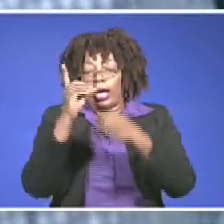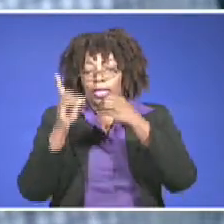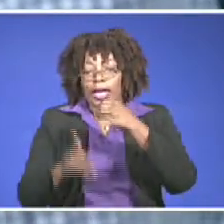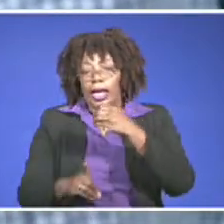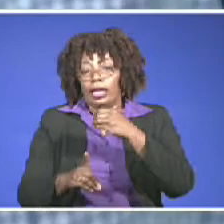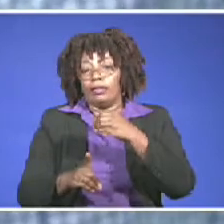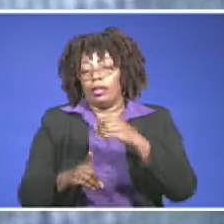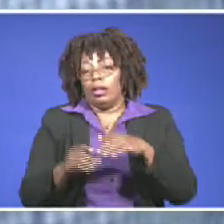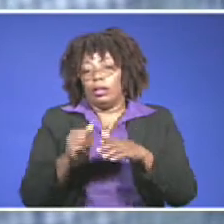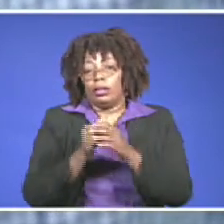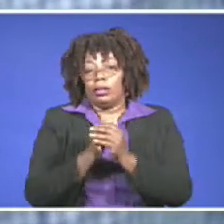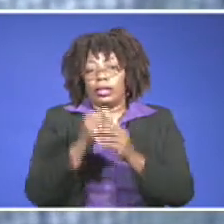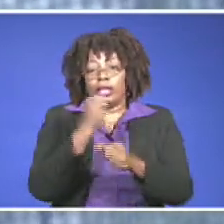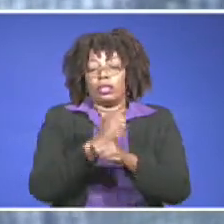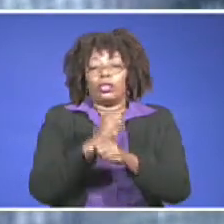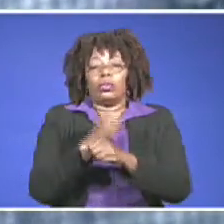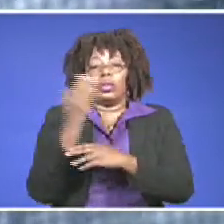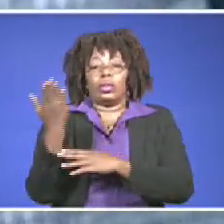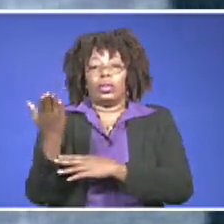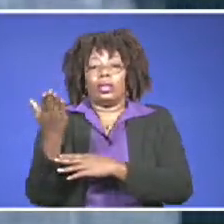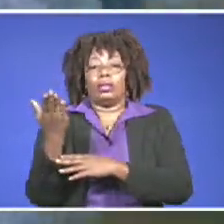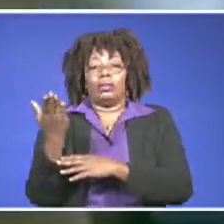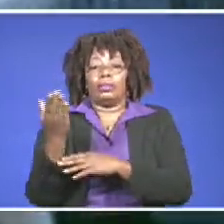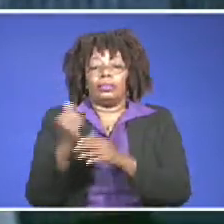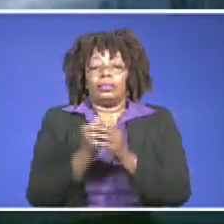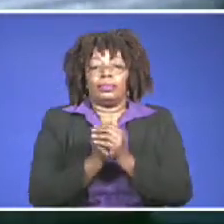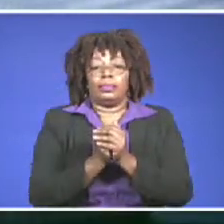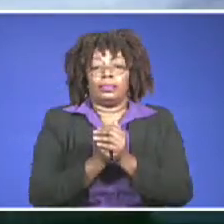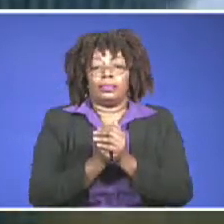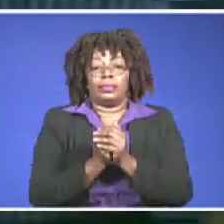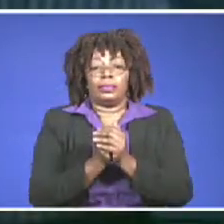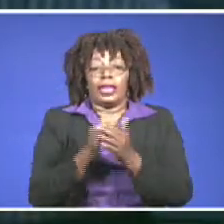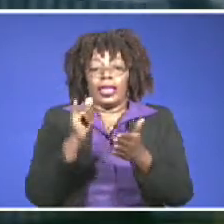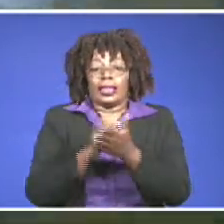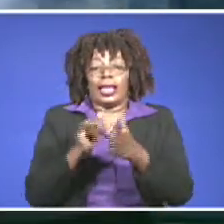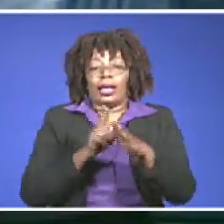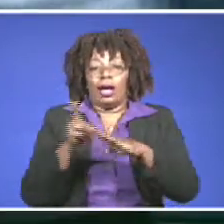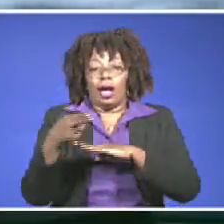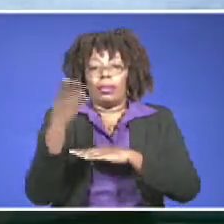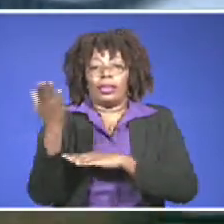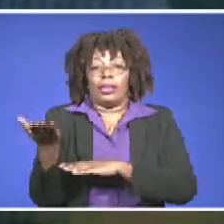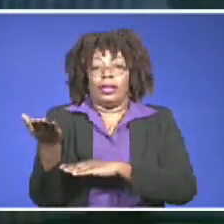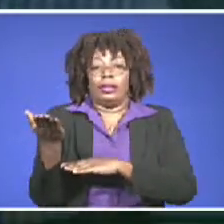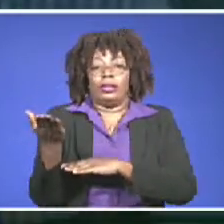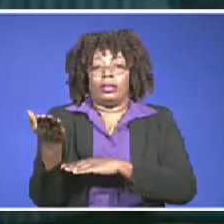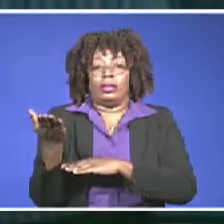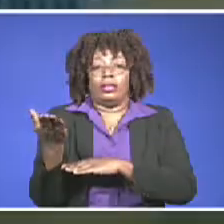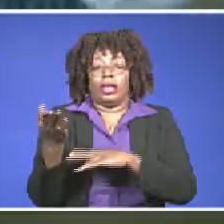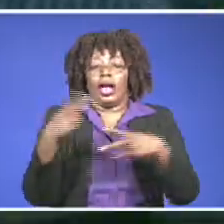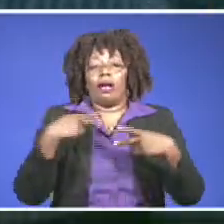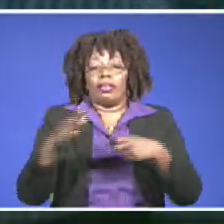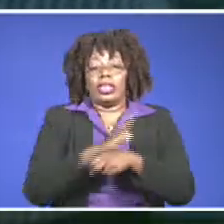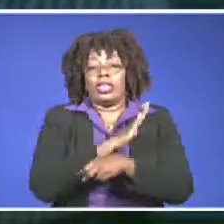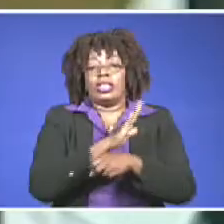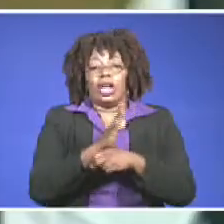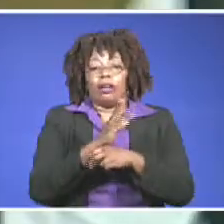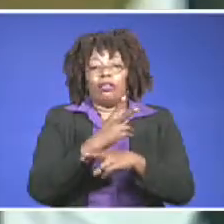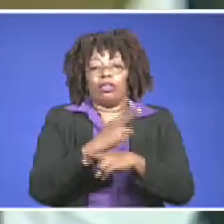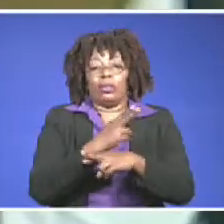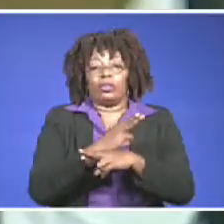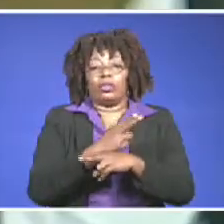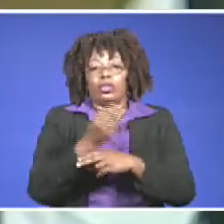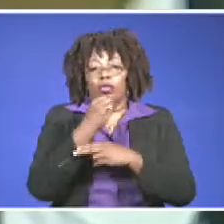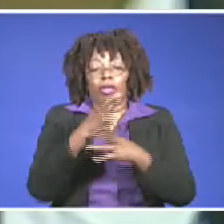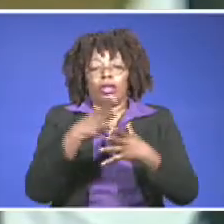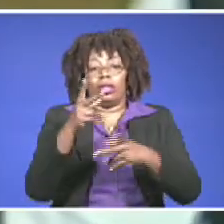around, starboard. I used to wait there. And you, in that harbor, I used to dive enough lobster to feed the whole